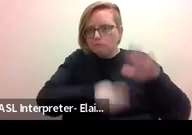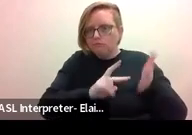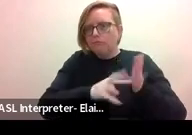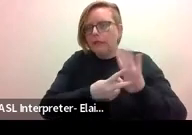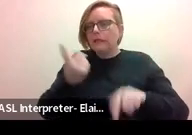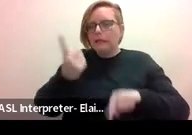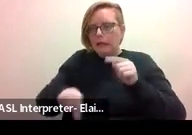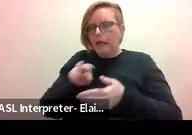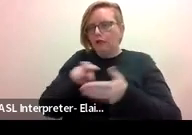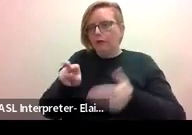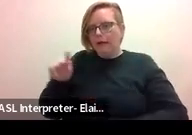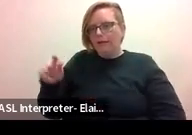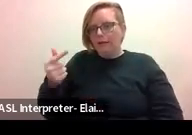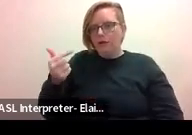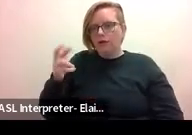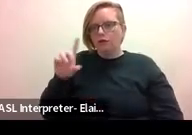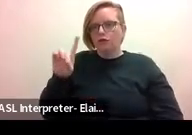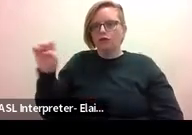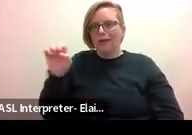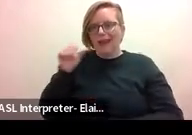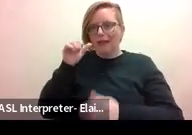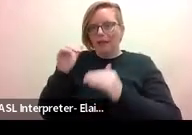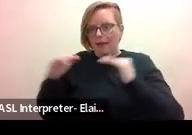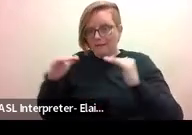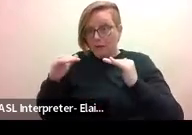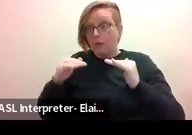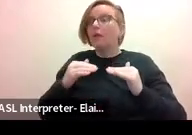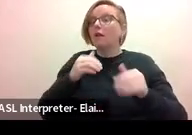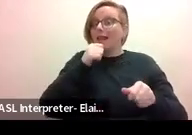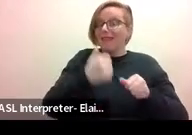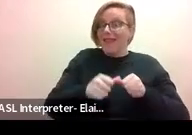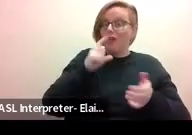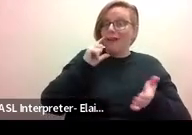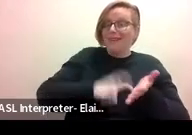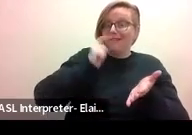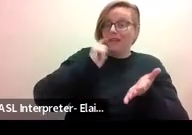ID, right? So that's what we're going to teach him.